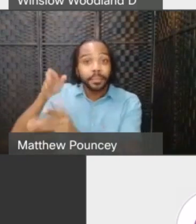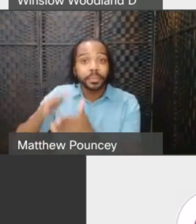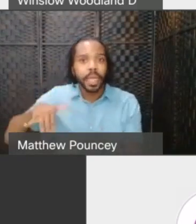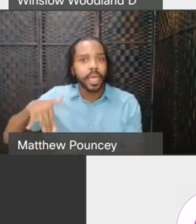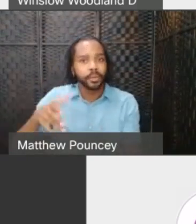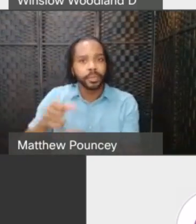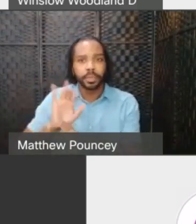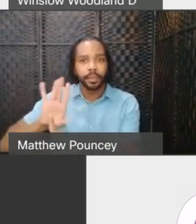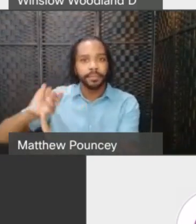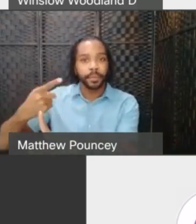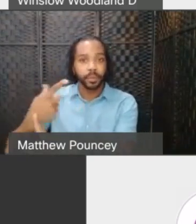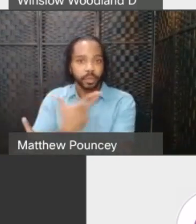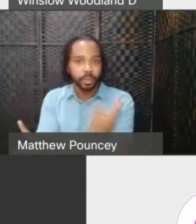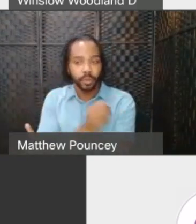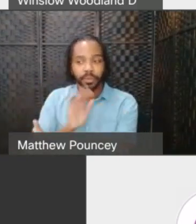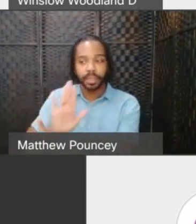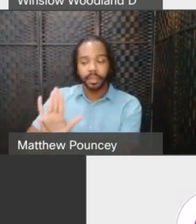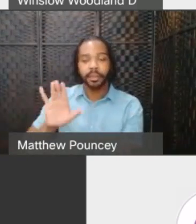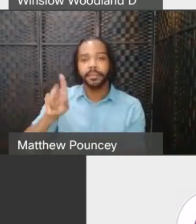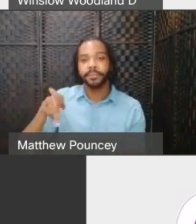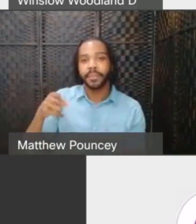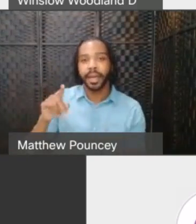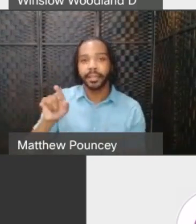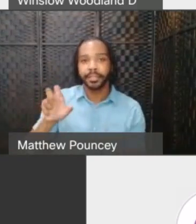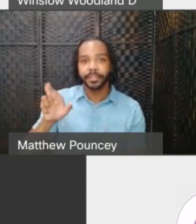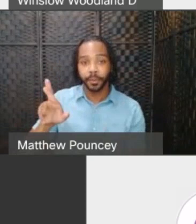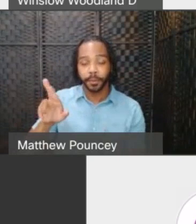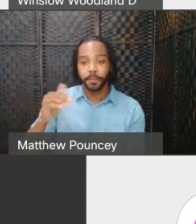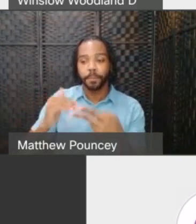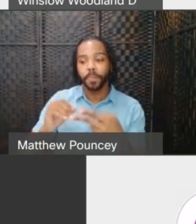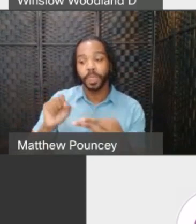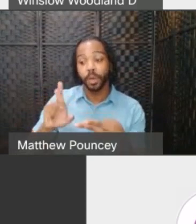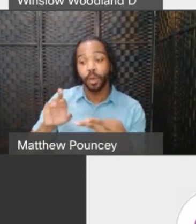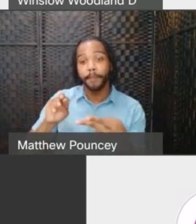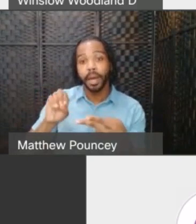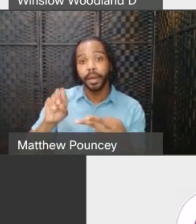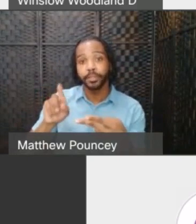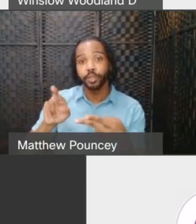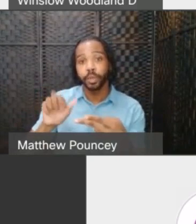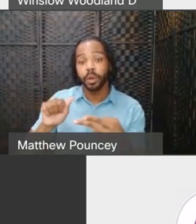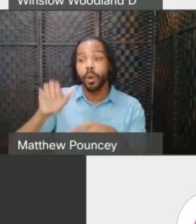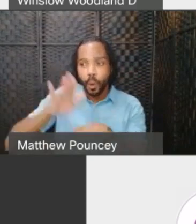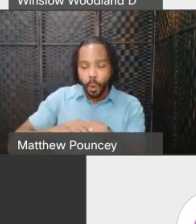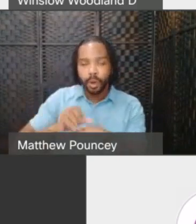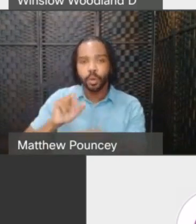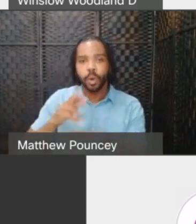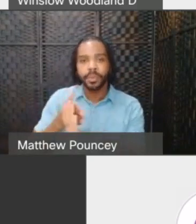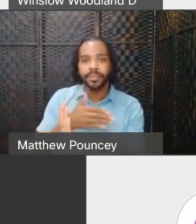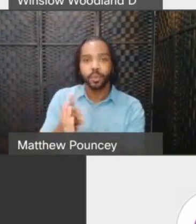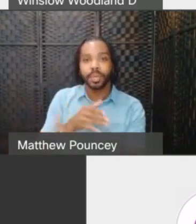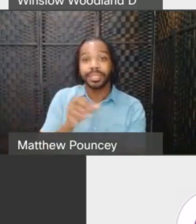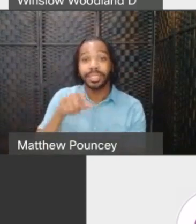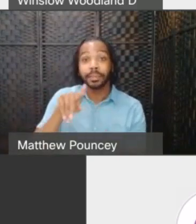first dose of their Pfizer or Moderna on or before September 30,